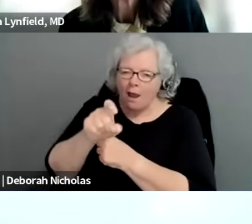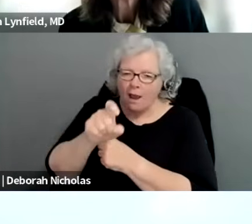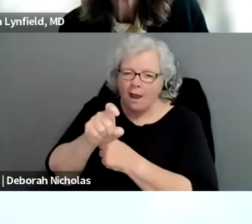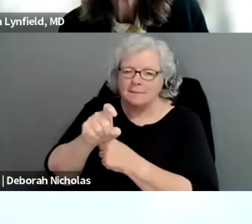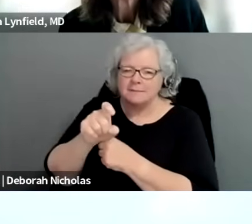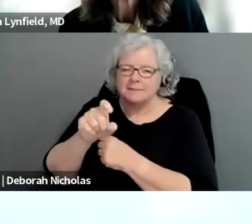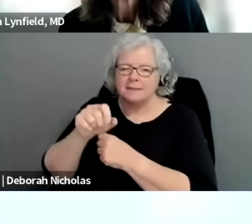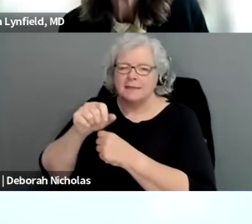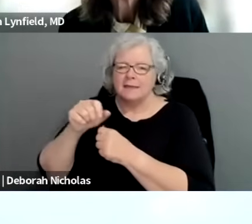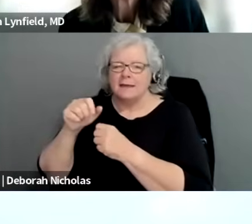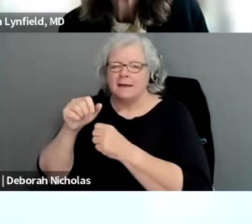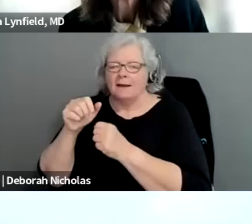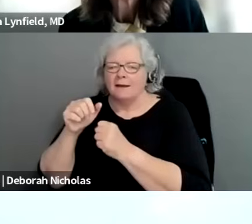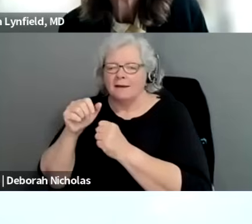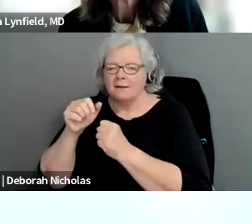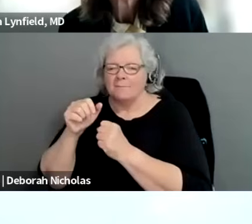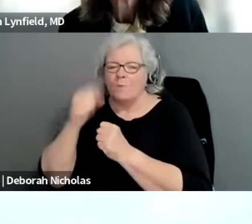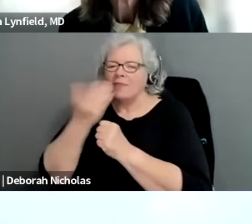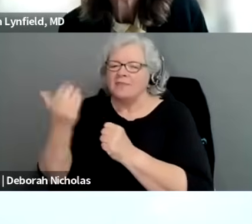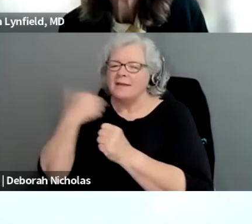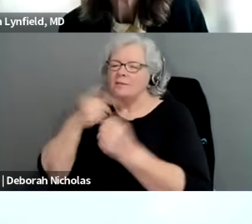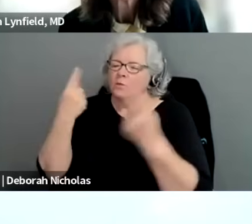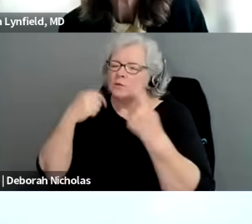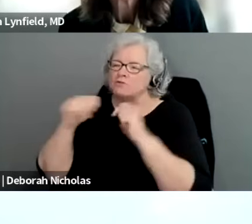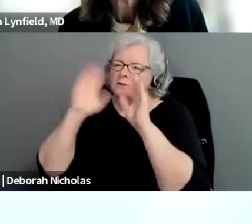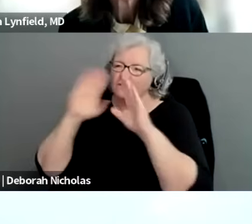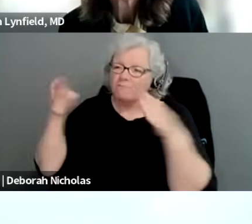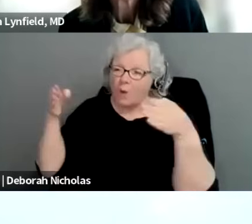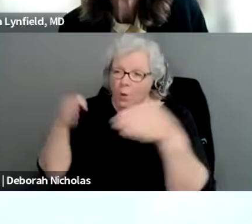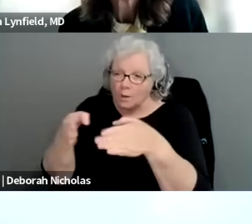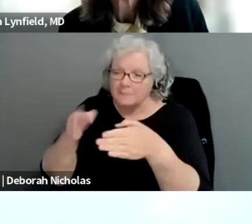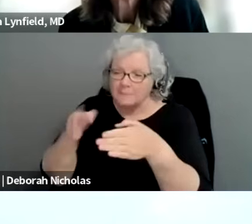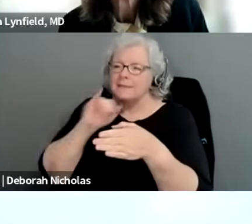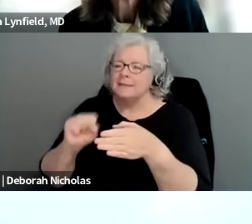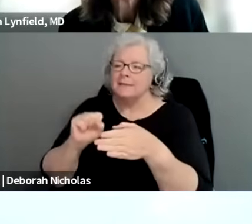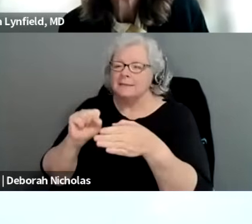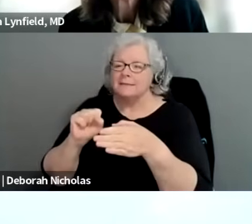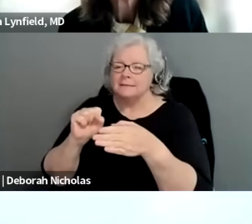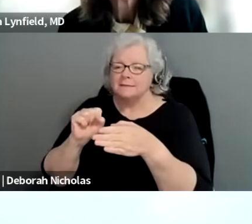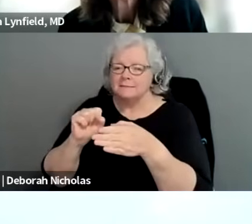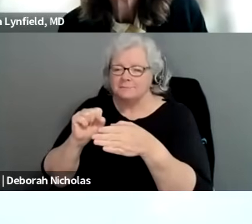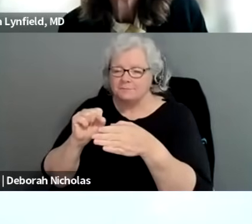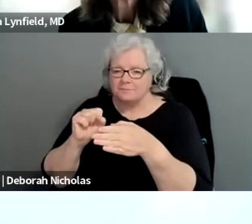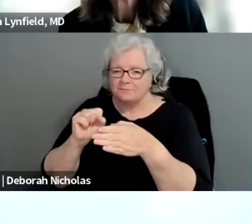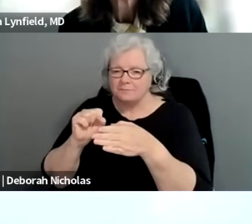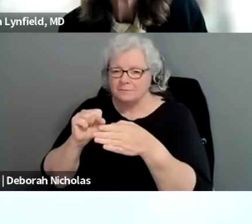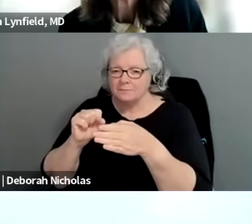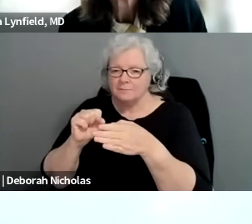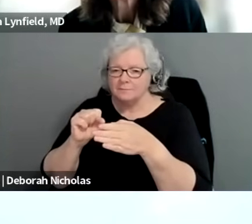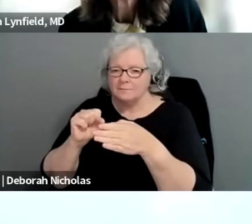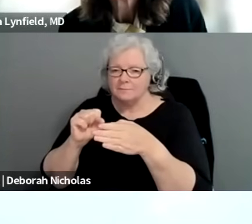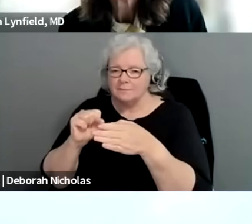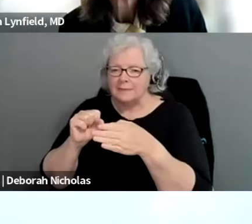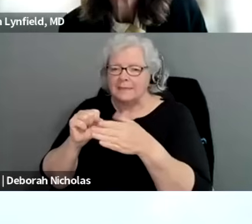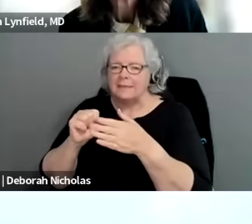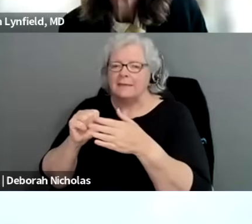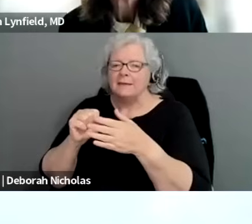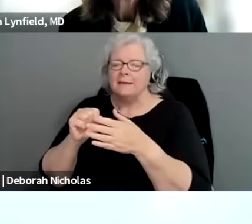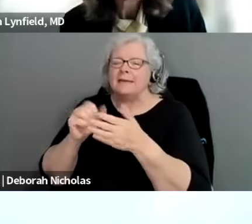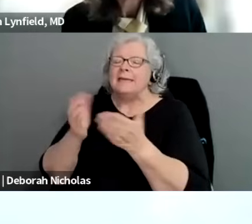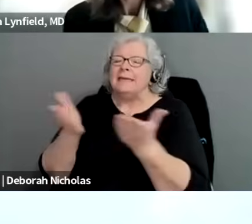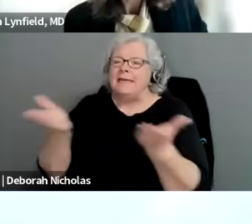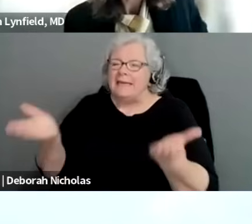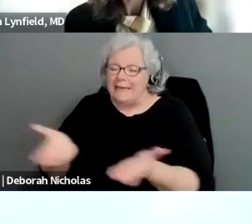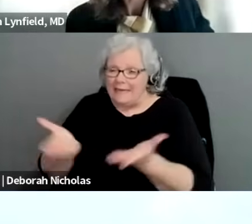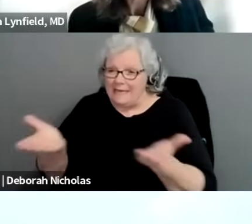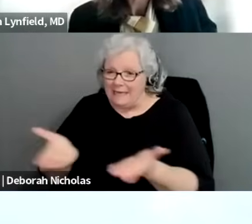But one of the things we're really trying to focus on is that, fortunately here, we are backfilling products